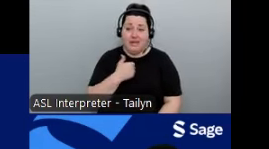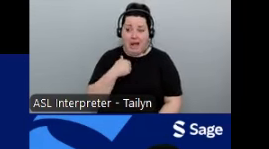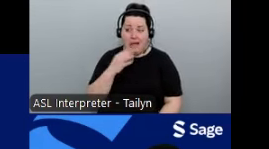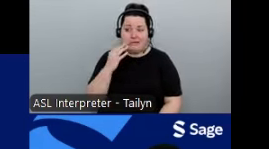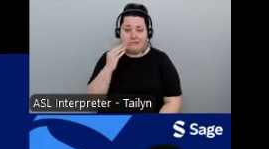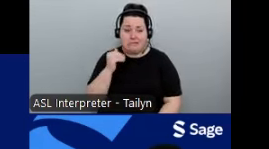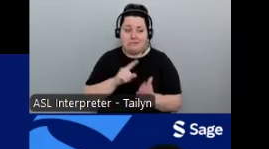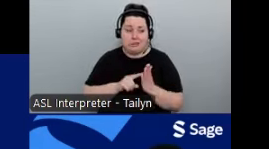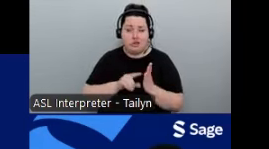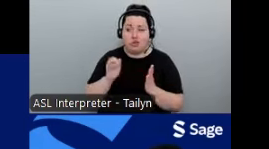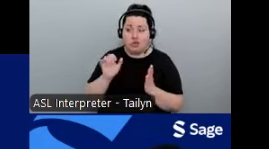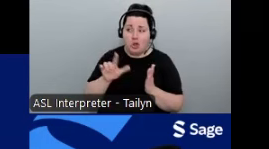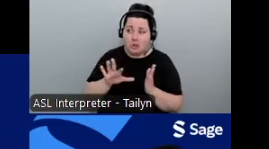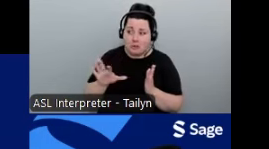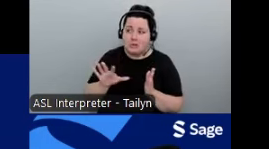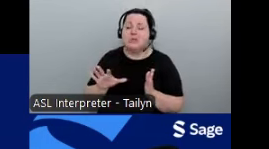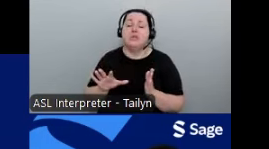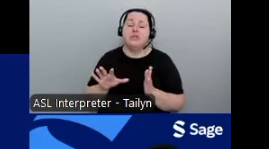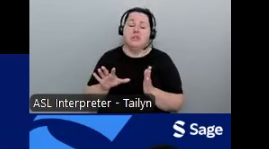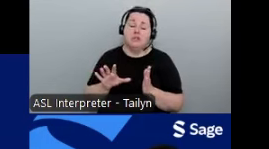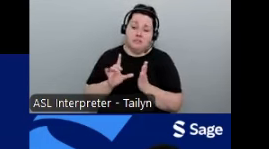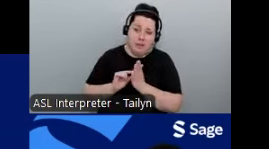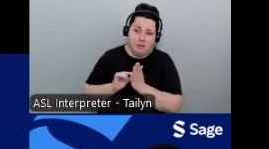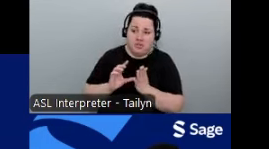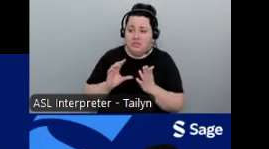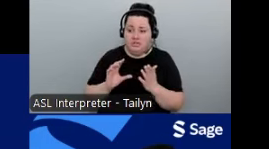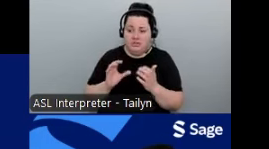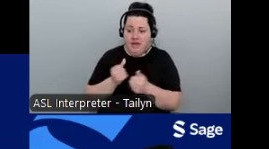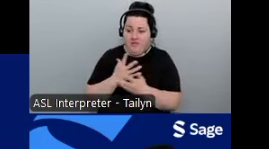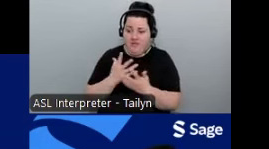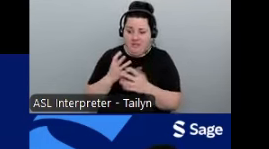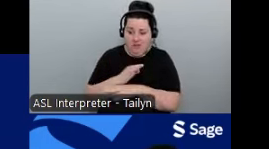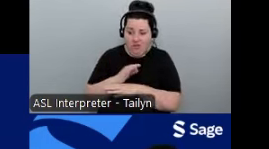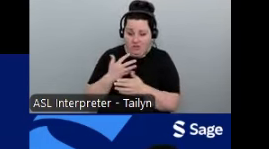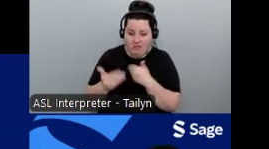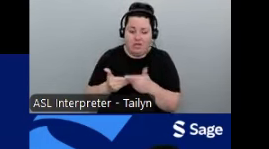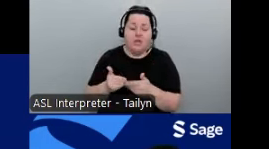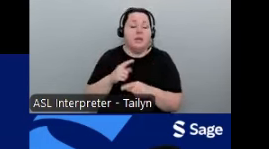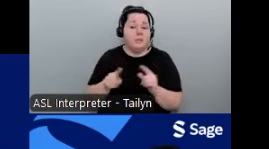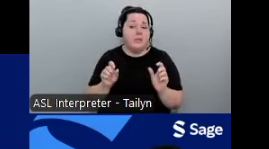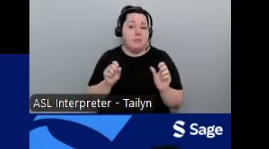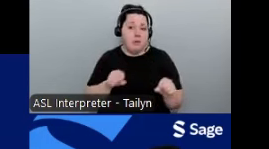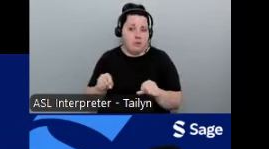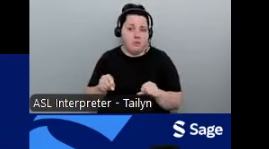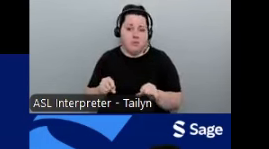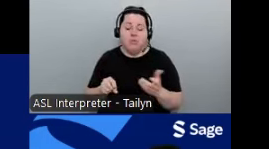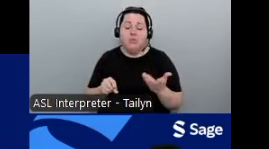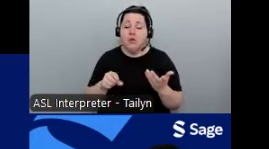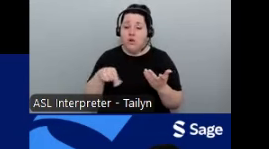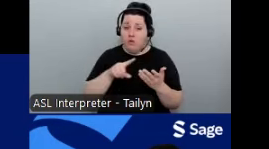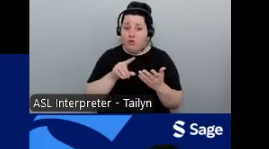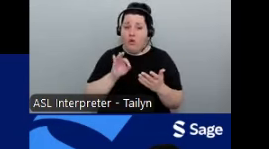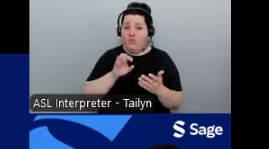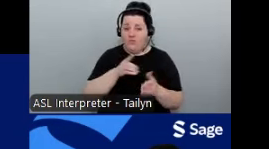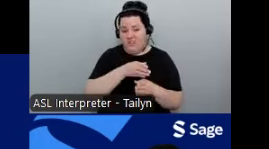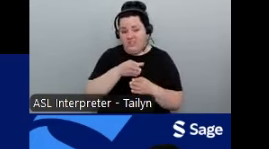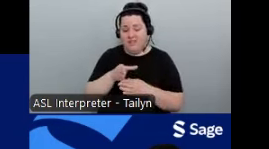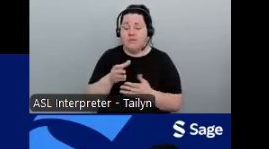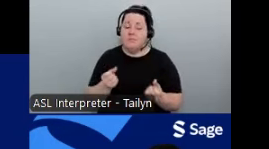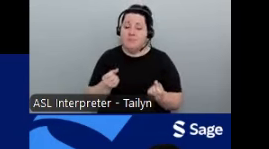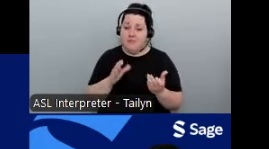on journals and publishing and how everything works. But it is possible, especially within those fields. A lot of my colleagues